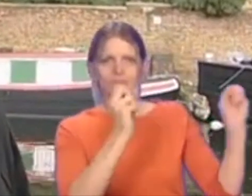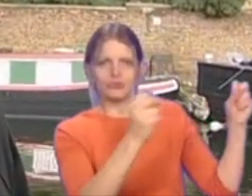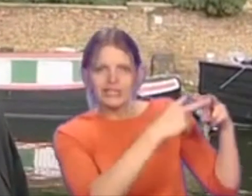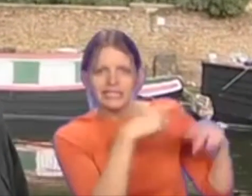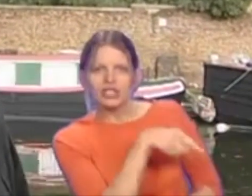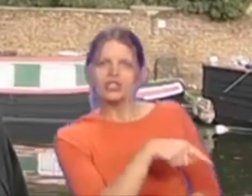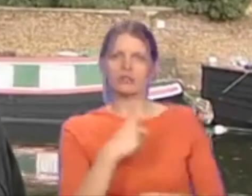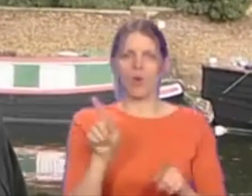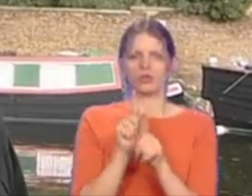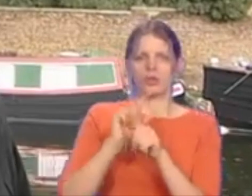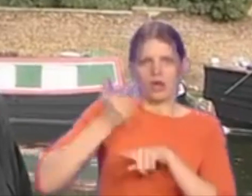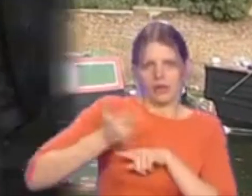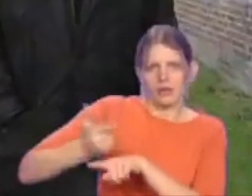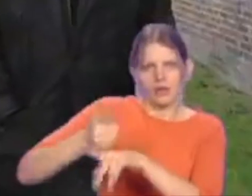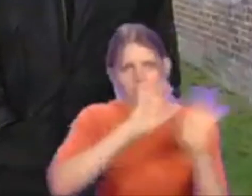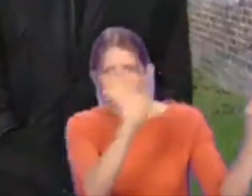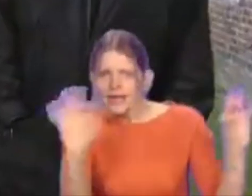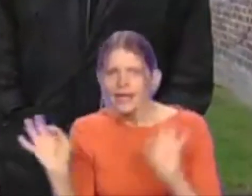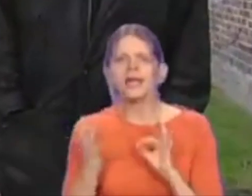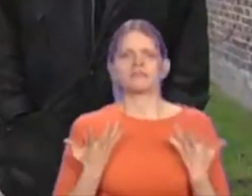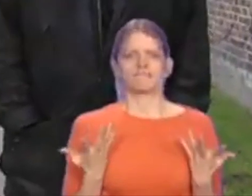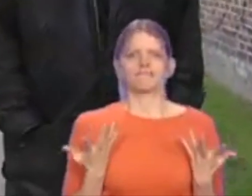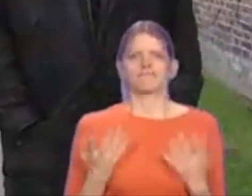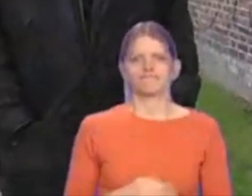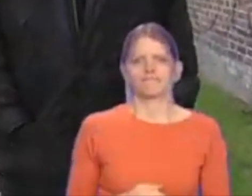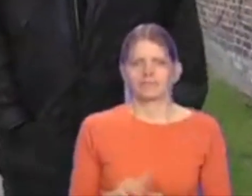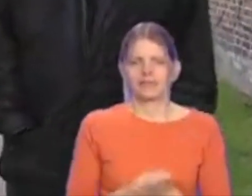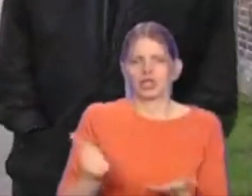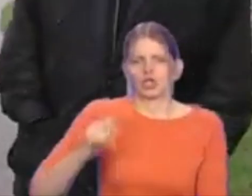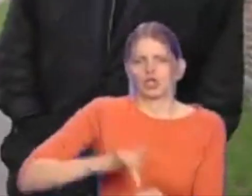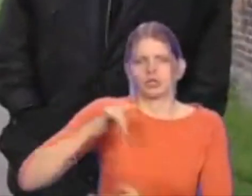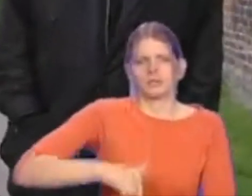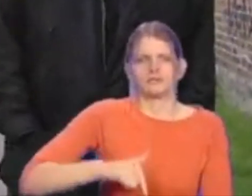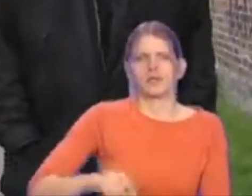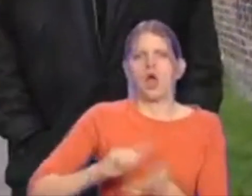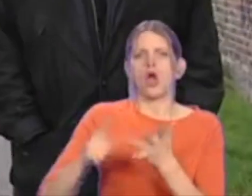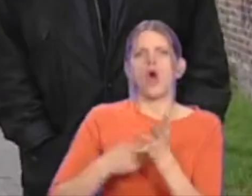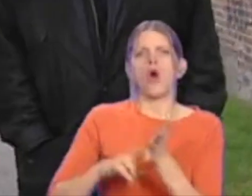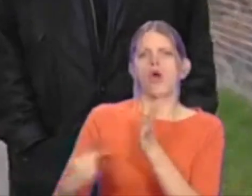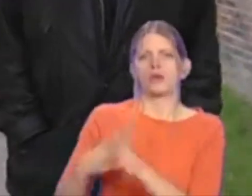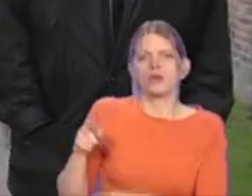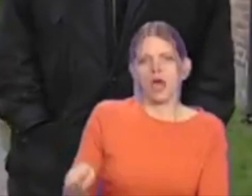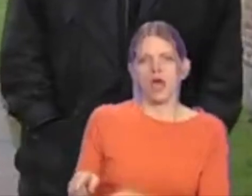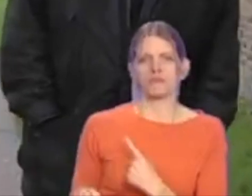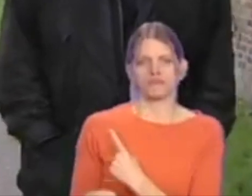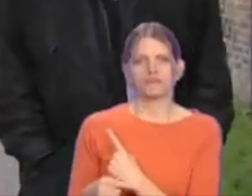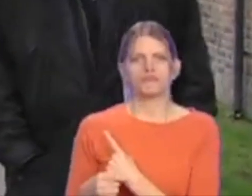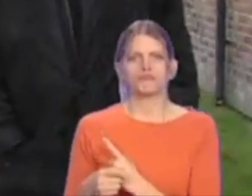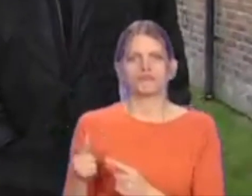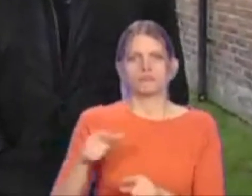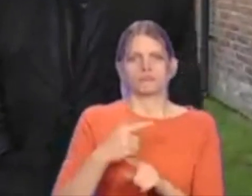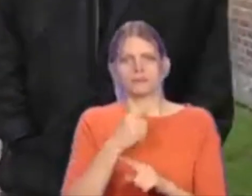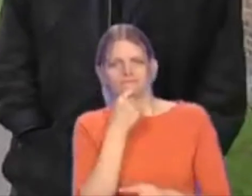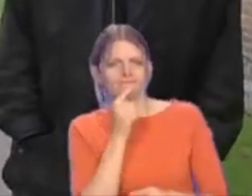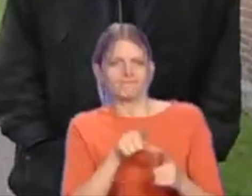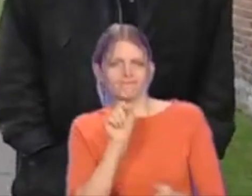or a few minutes or whatever. So it's a good spot. Lorna now has to identify a location suitable for a discreet drop-off. The KGB had hundreds of